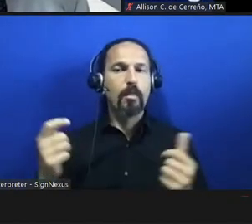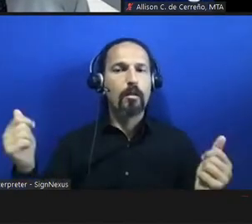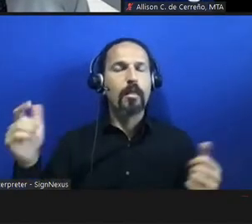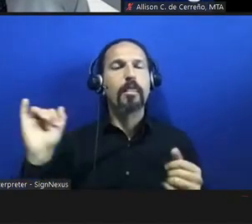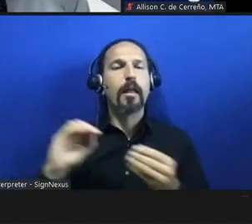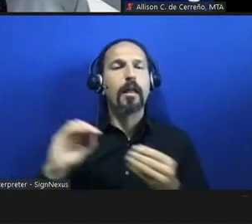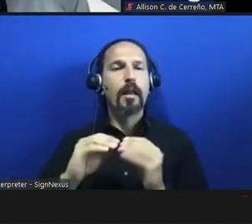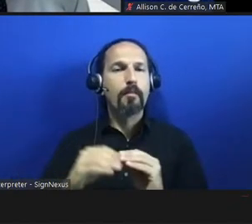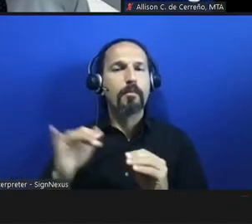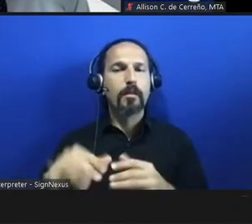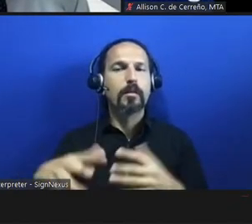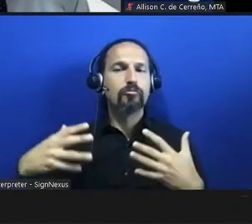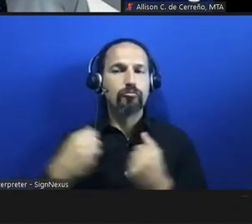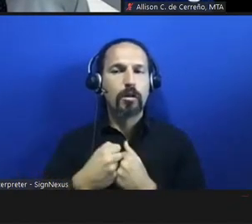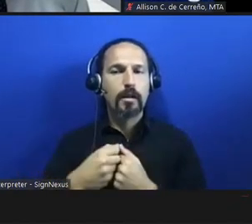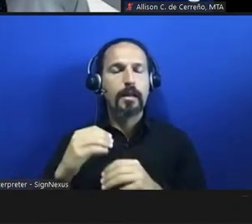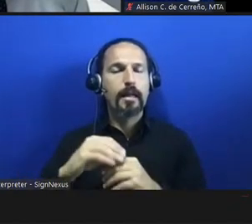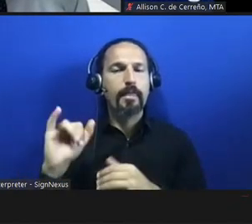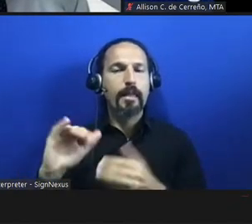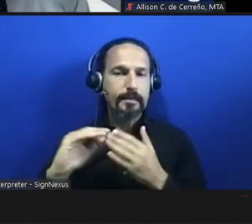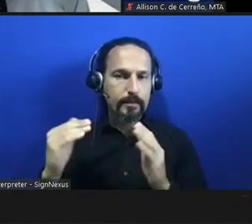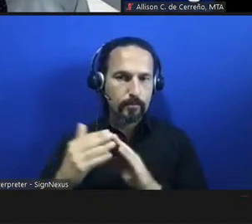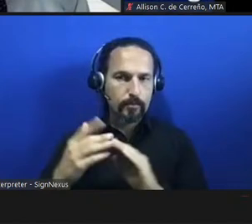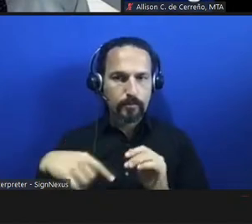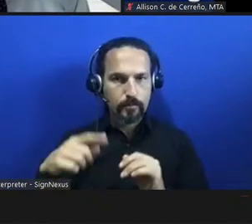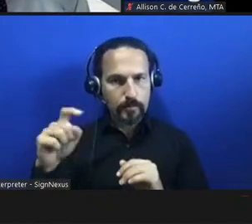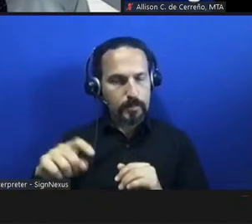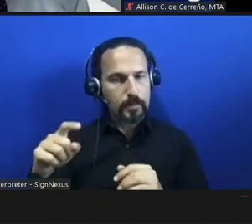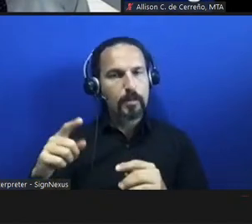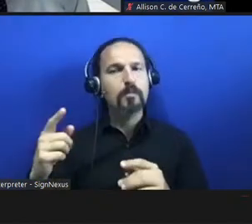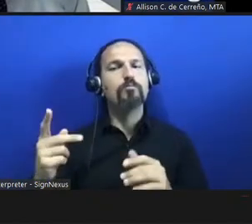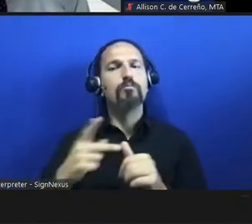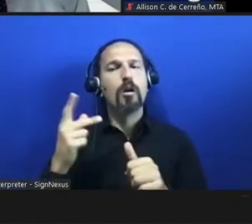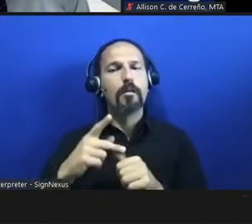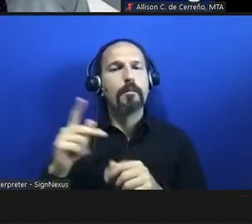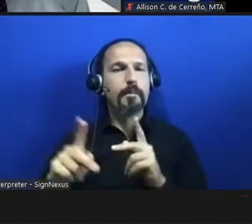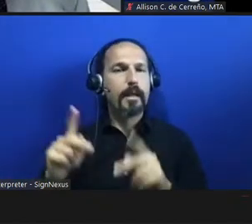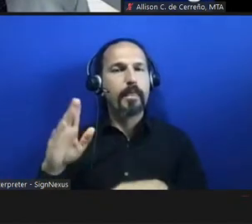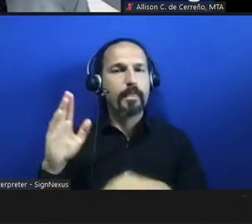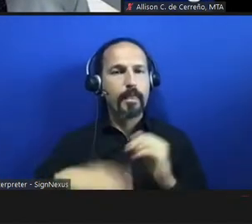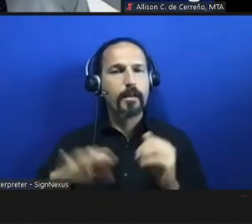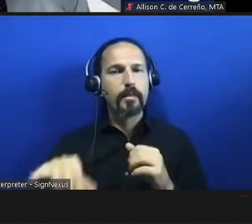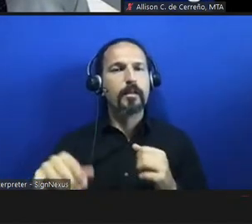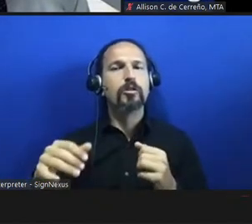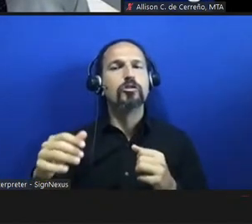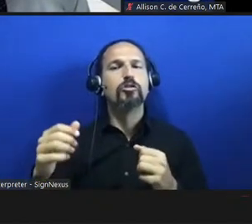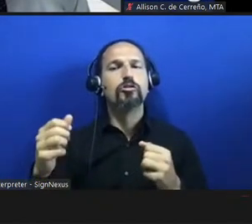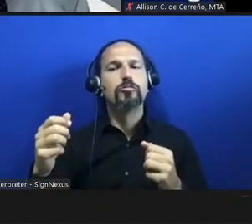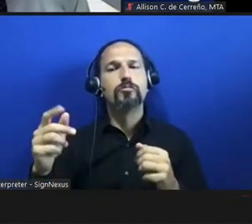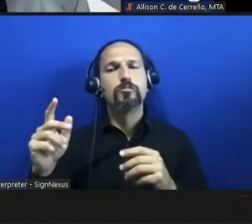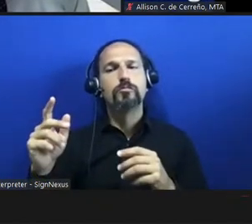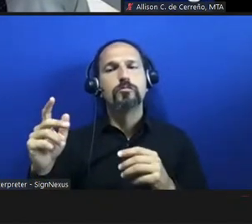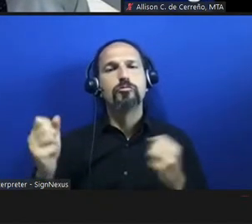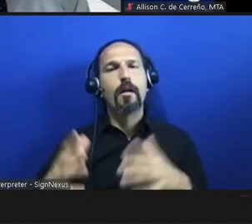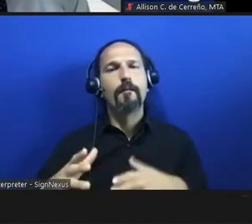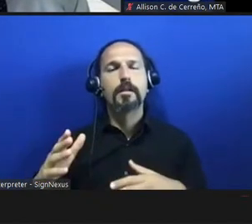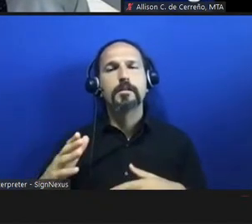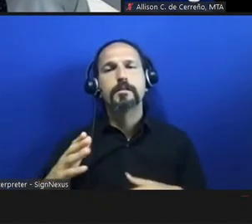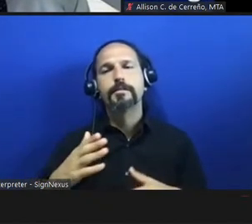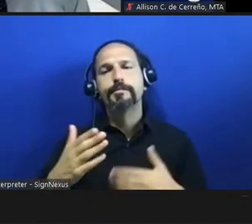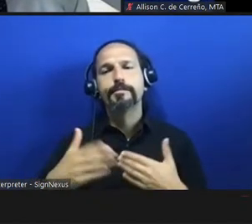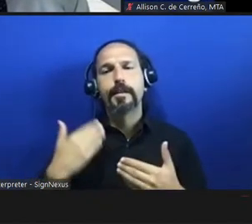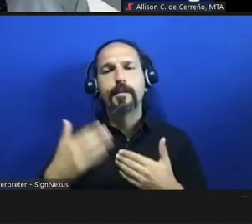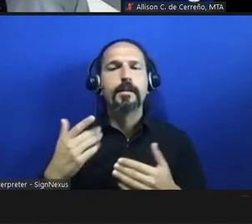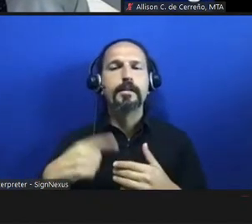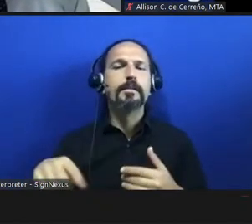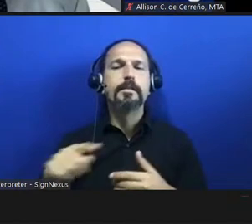rising number of traffic related deaths in our city we need to begin prioritizing people over driver's convenience but even if no one was